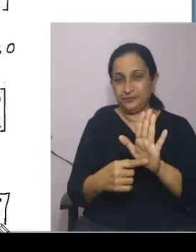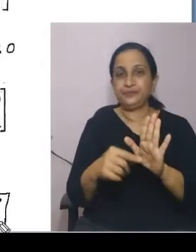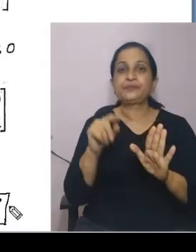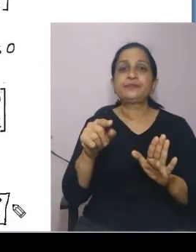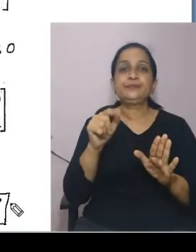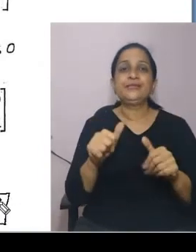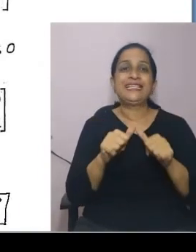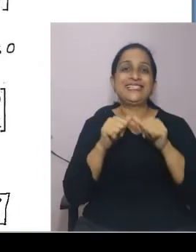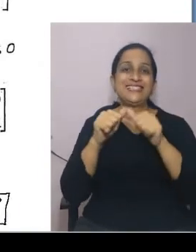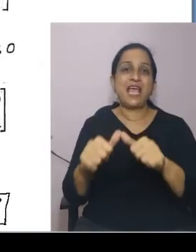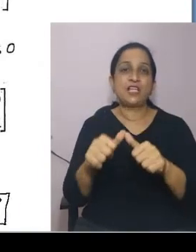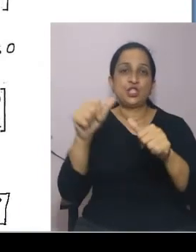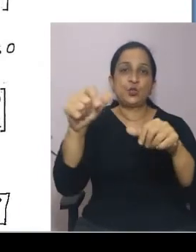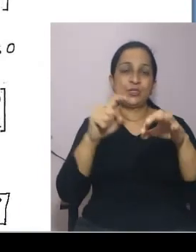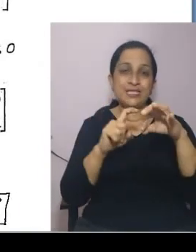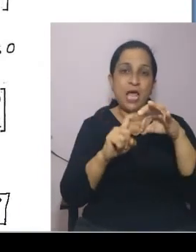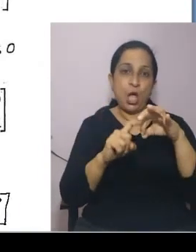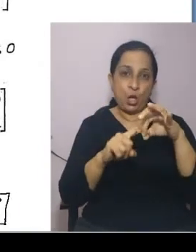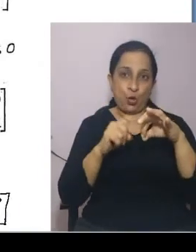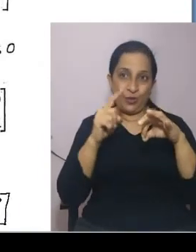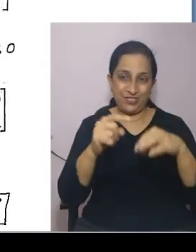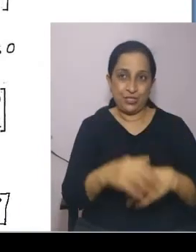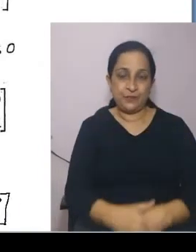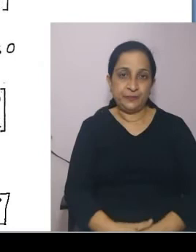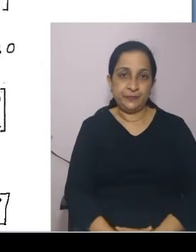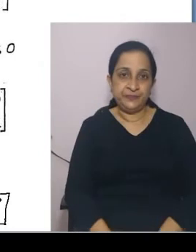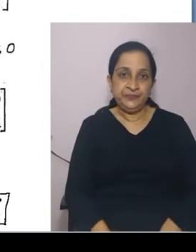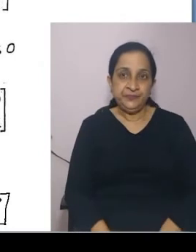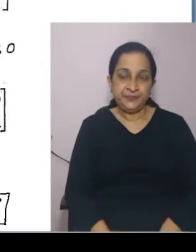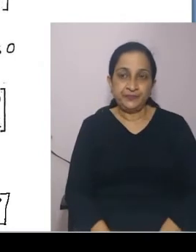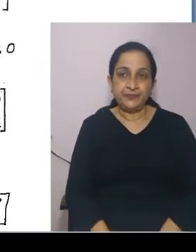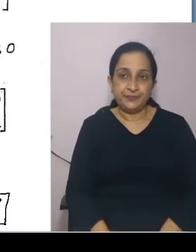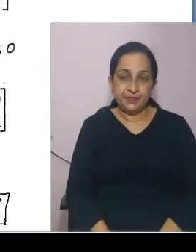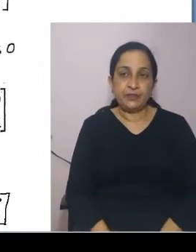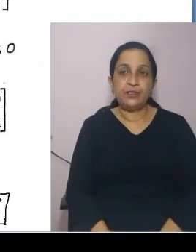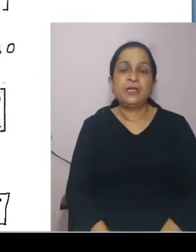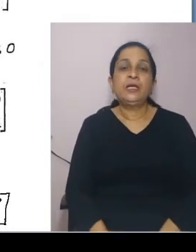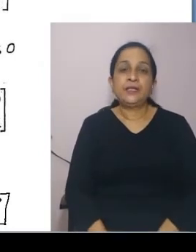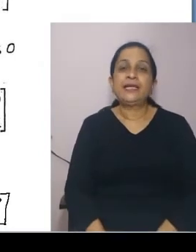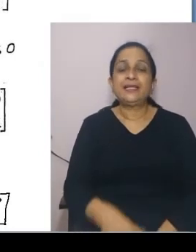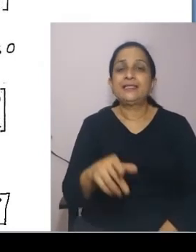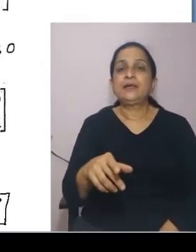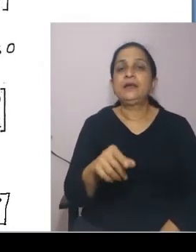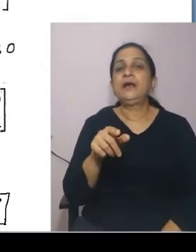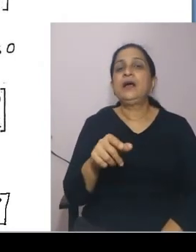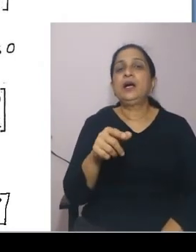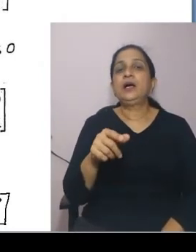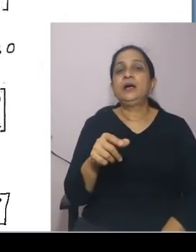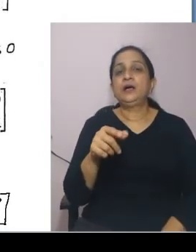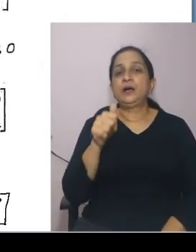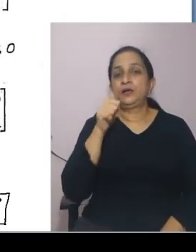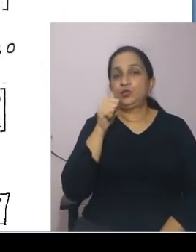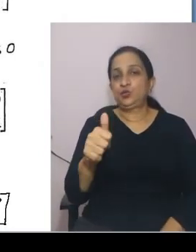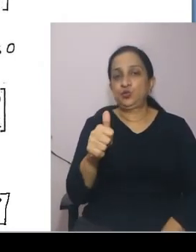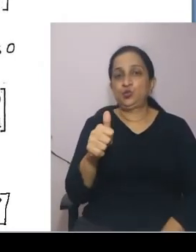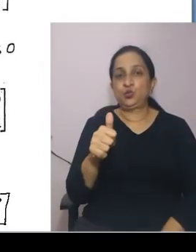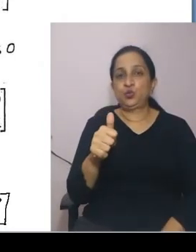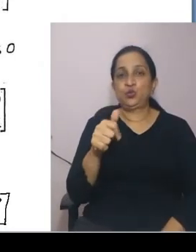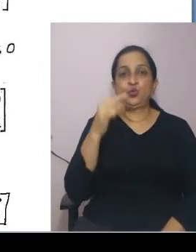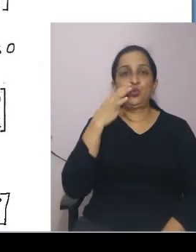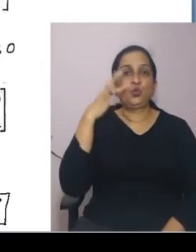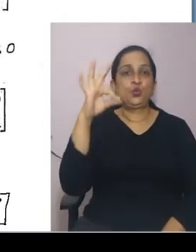then okay, it will be that to Cayley Hamilton theorem holds good. So you can see that